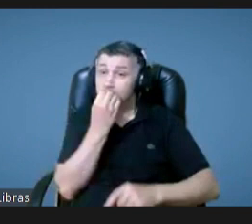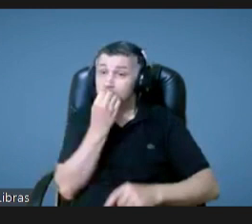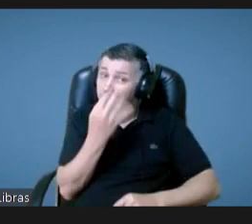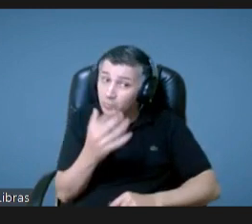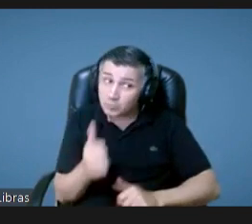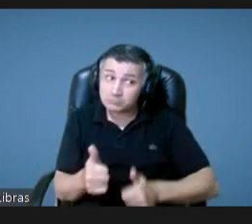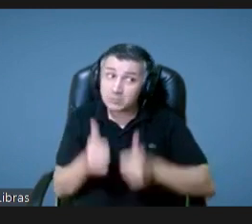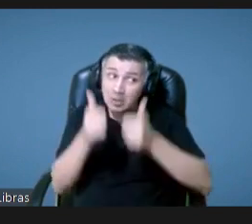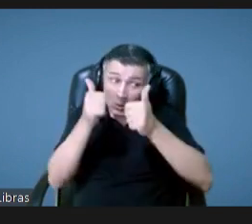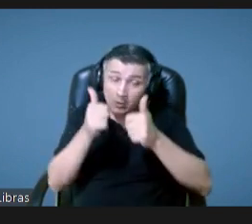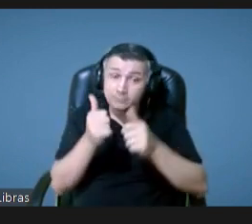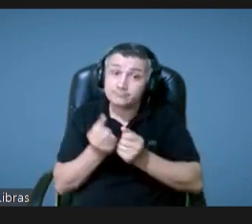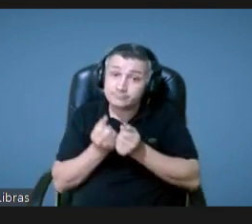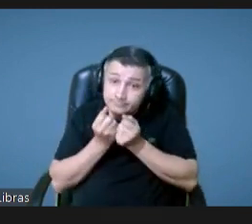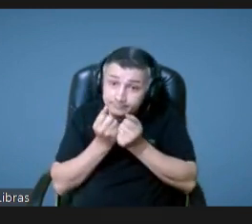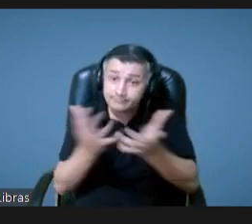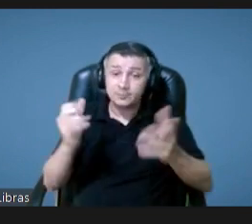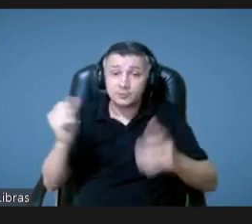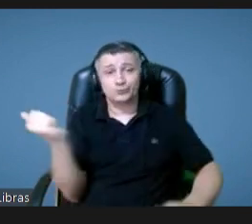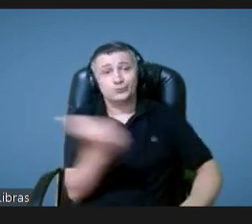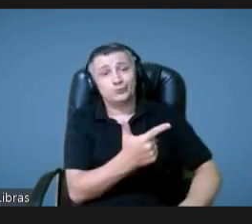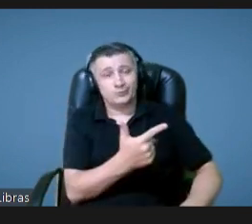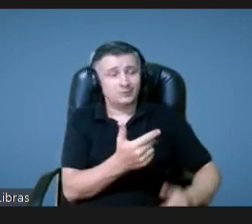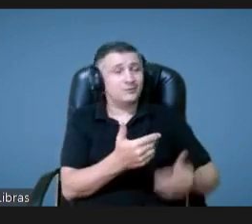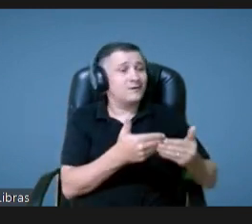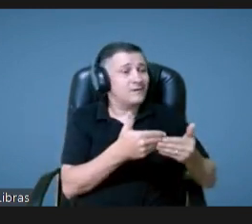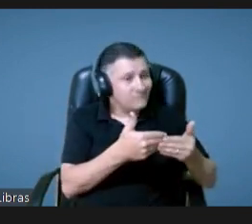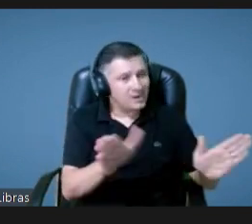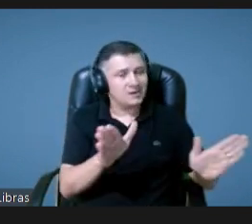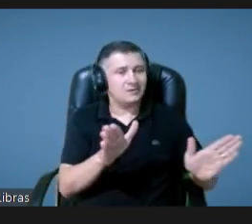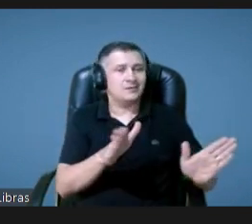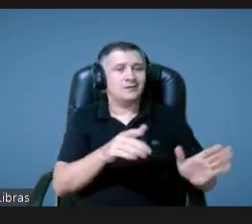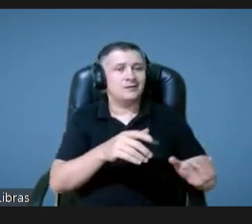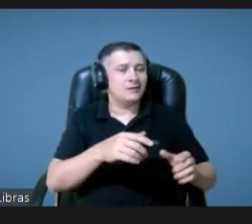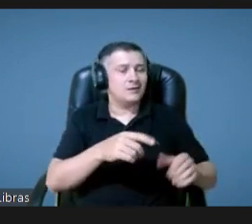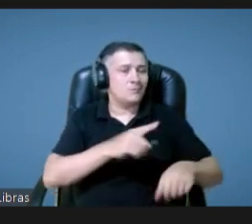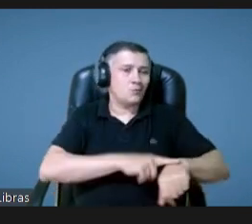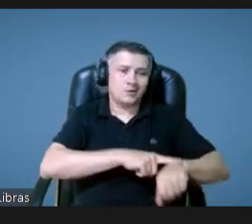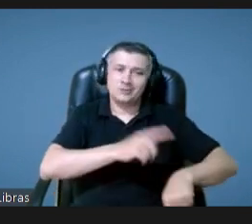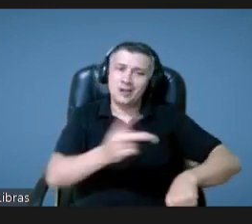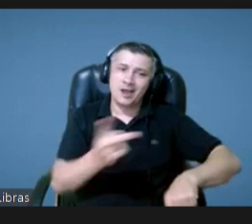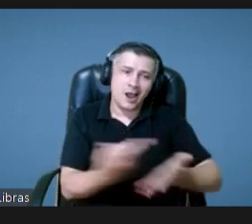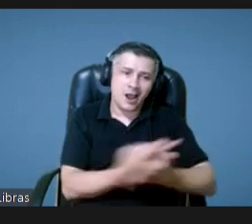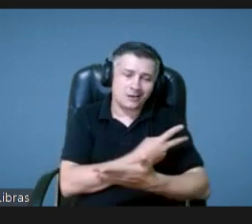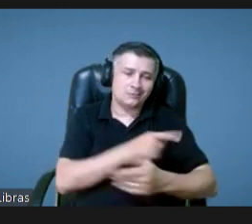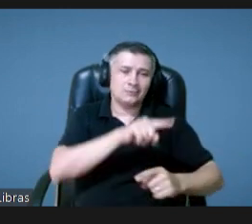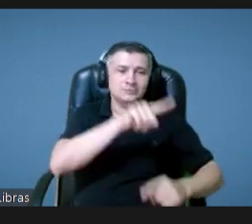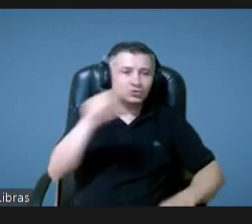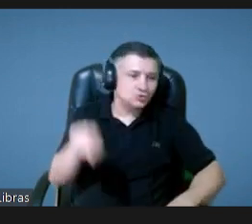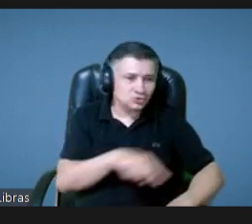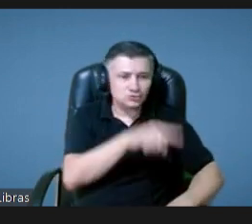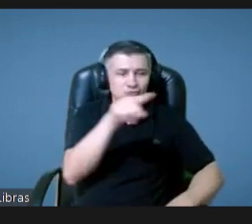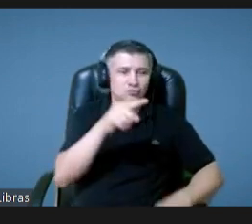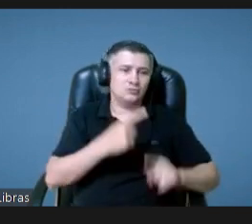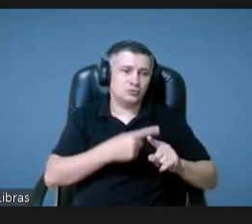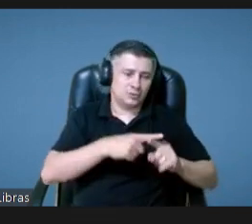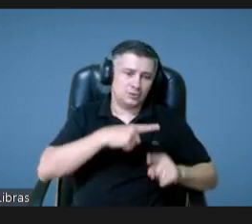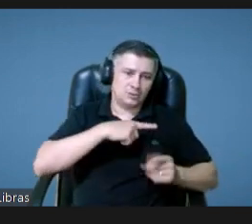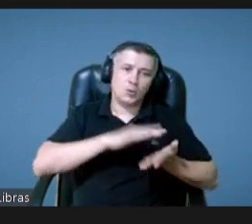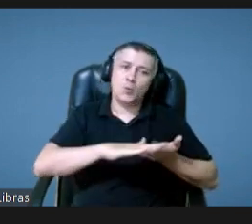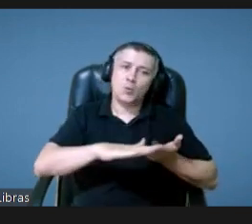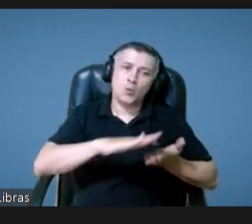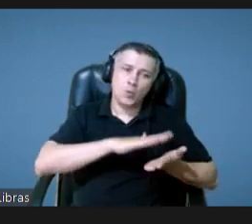for a more benign market rather than launching at the wrong time just